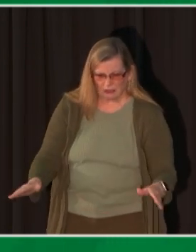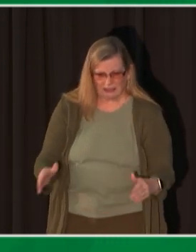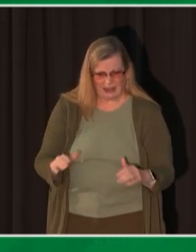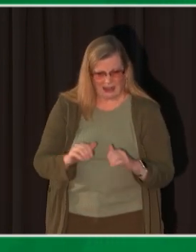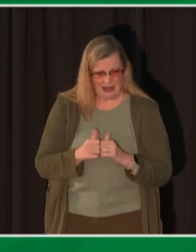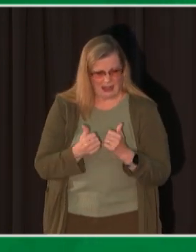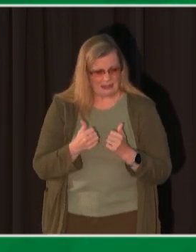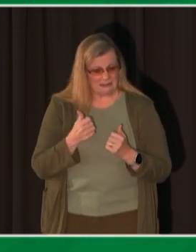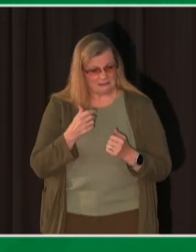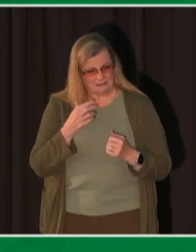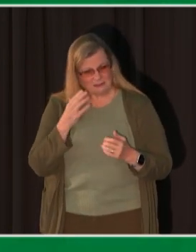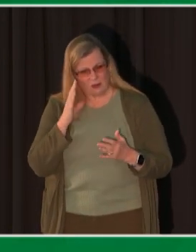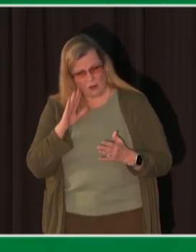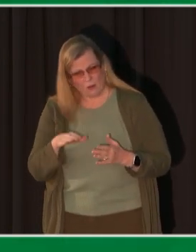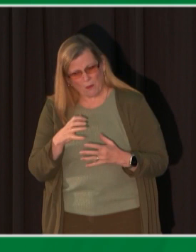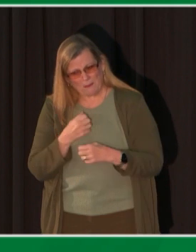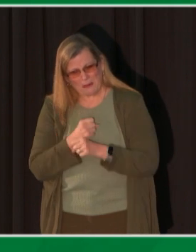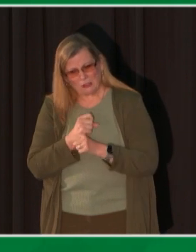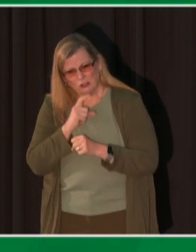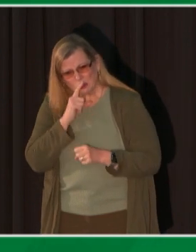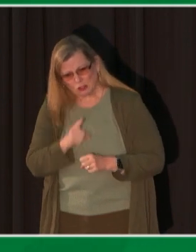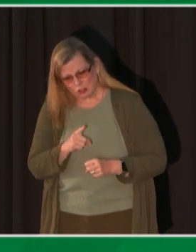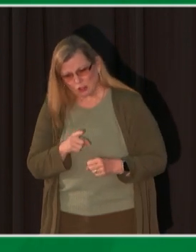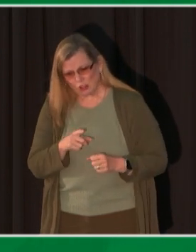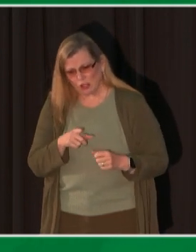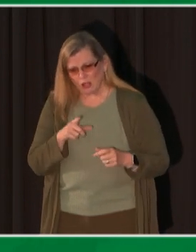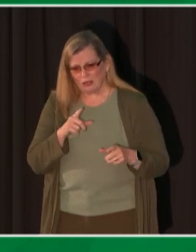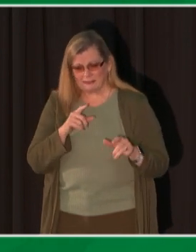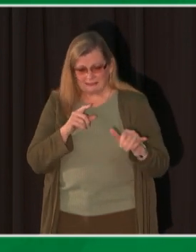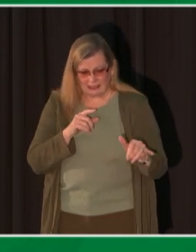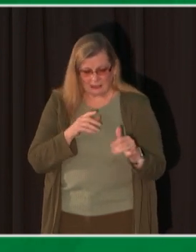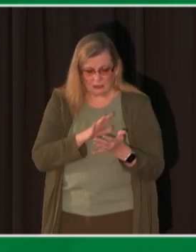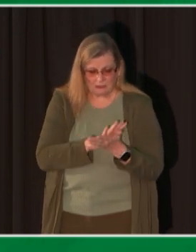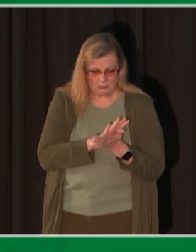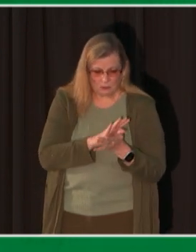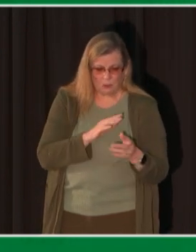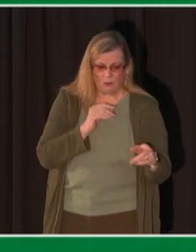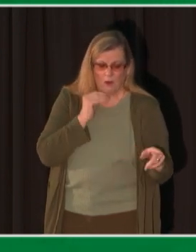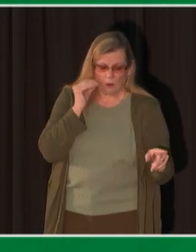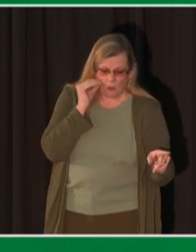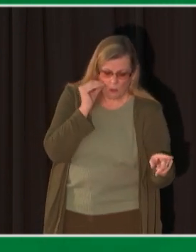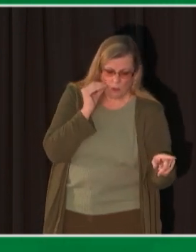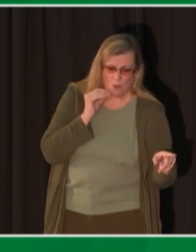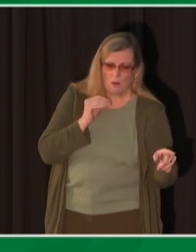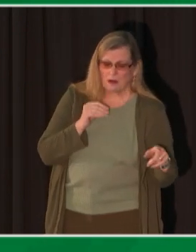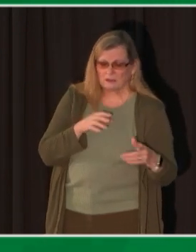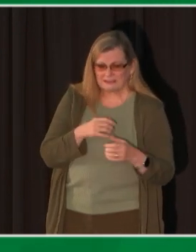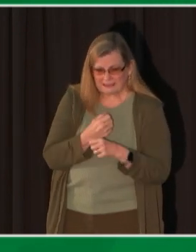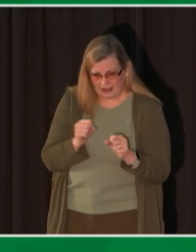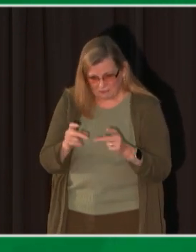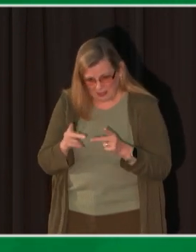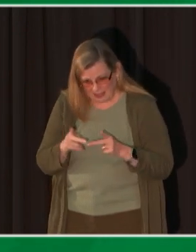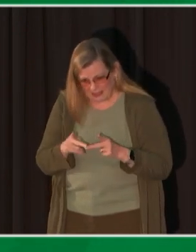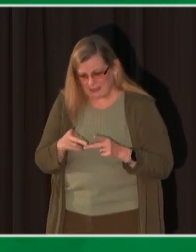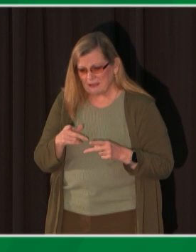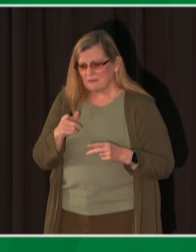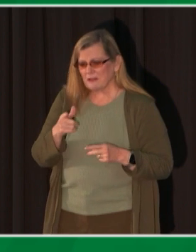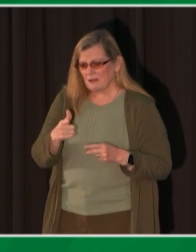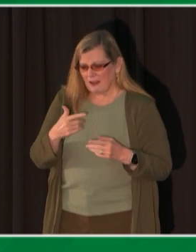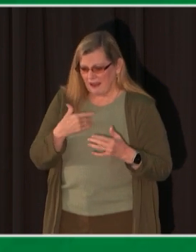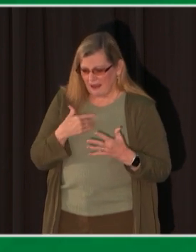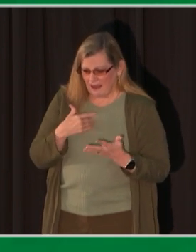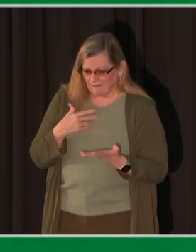learning, but access to great caring adults, nutrition, activities, social, emotional learning. All very important.